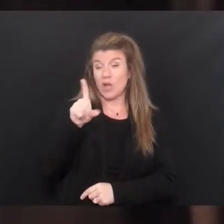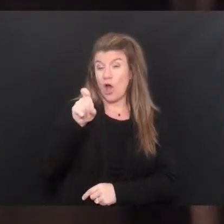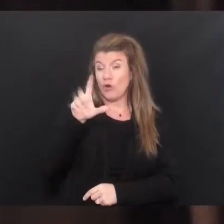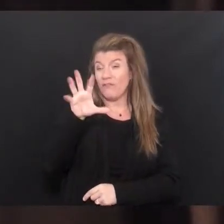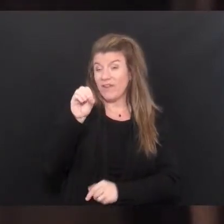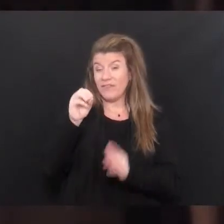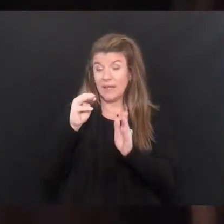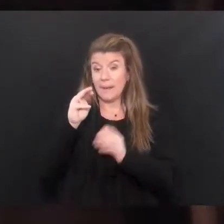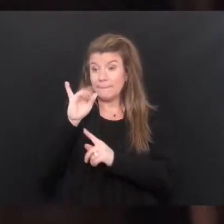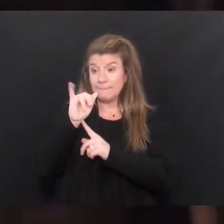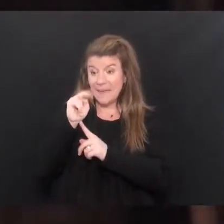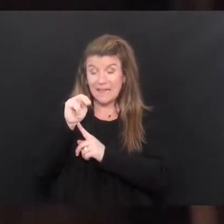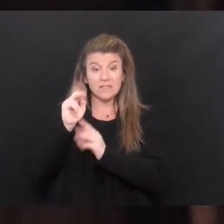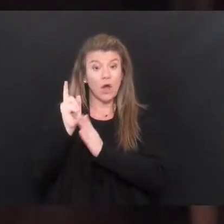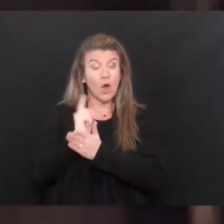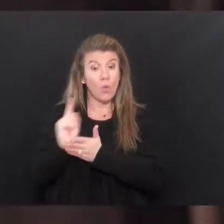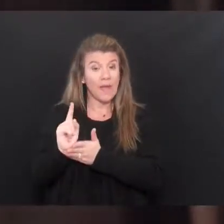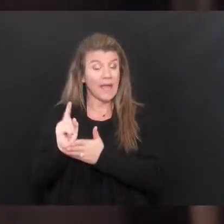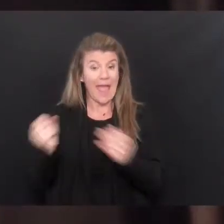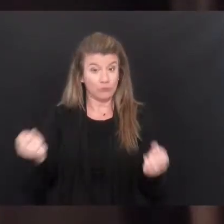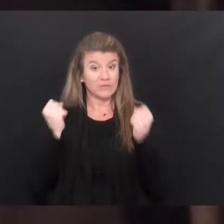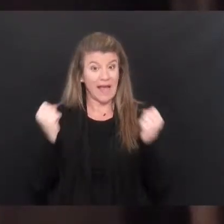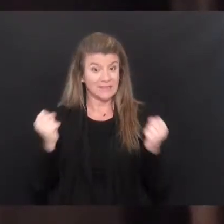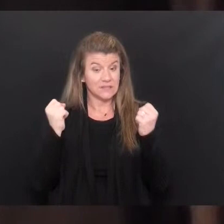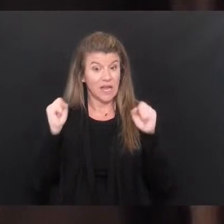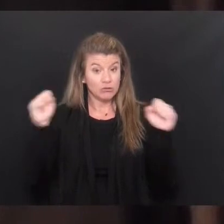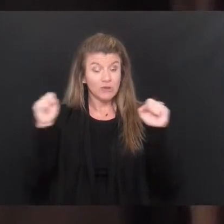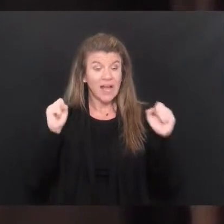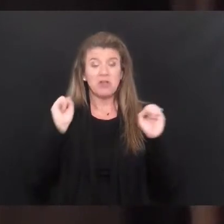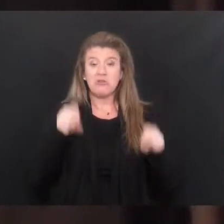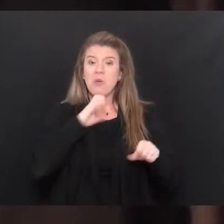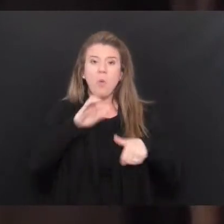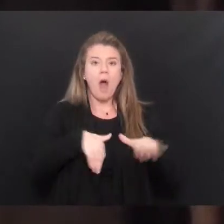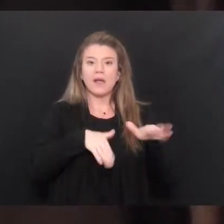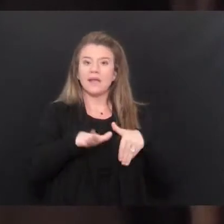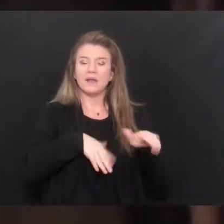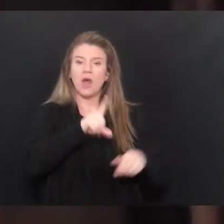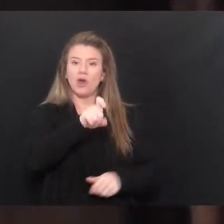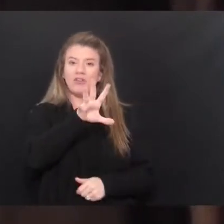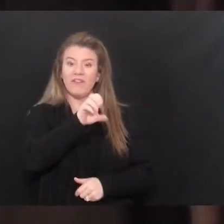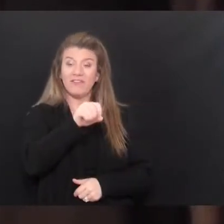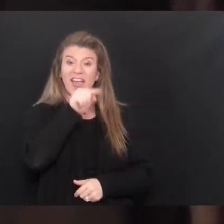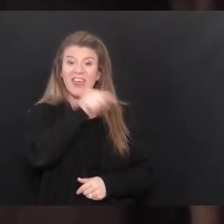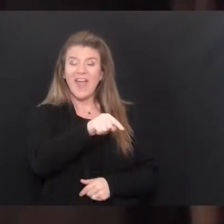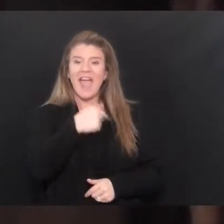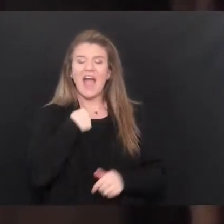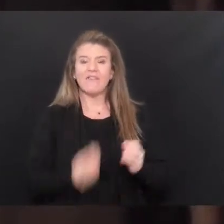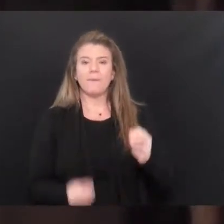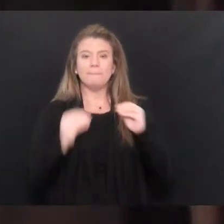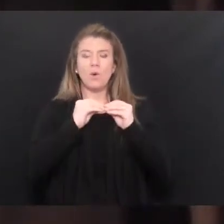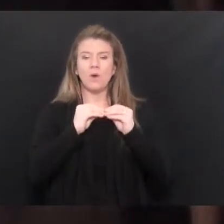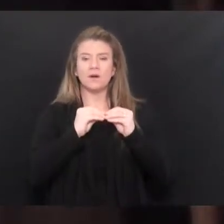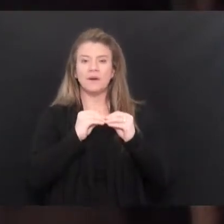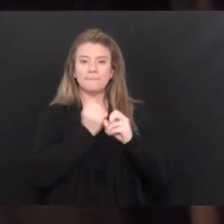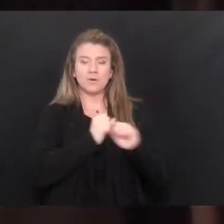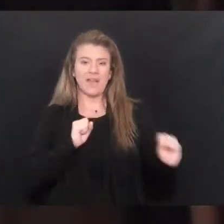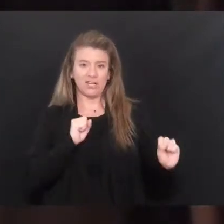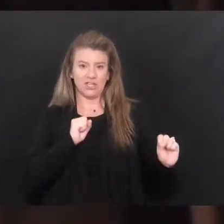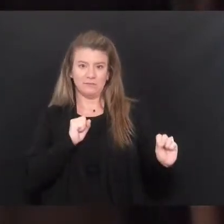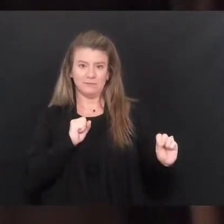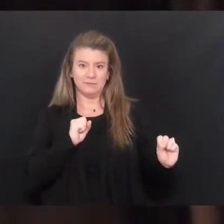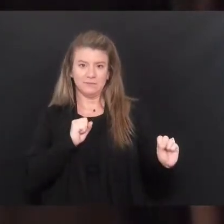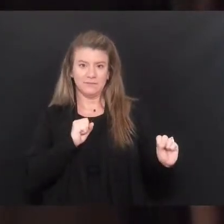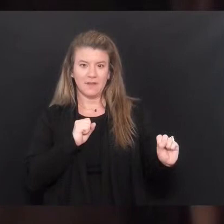minutes a week, which is, just walking 150 minutes, has a significant protection in there, looking at all